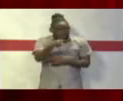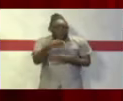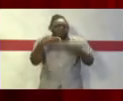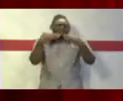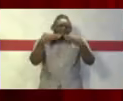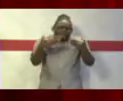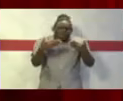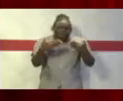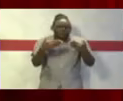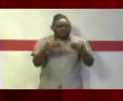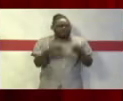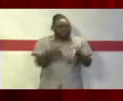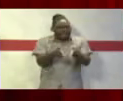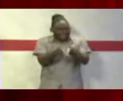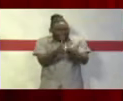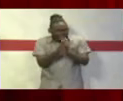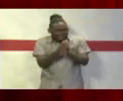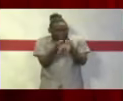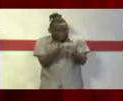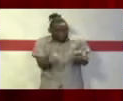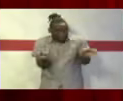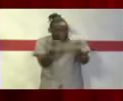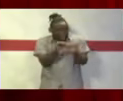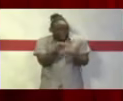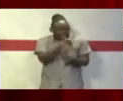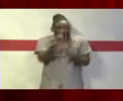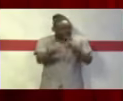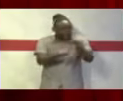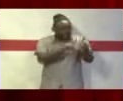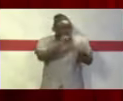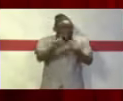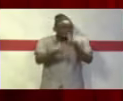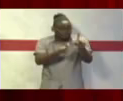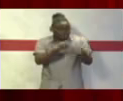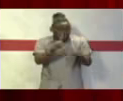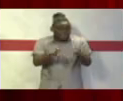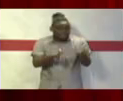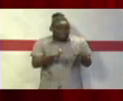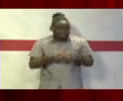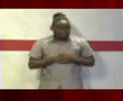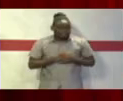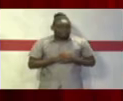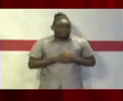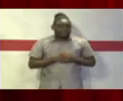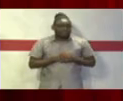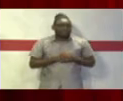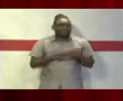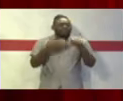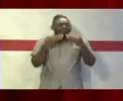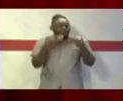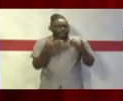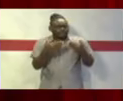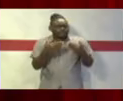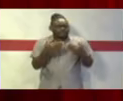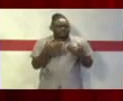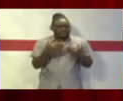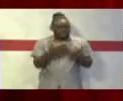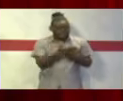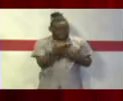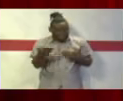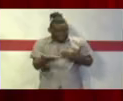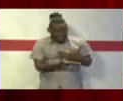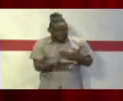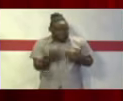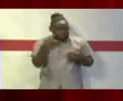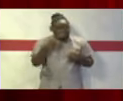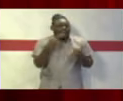very important questions and the panel for providing these responses. I